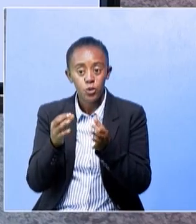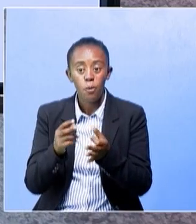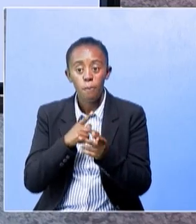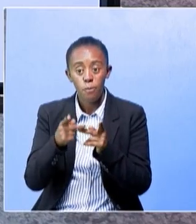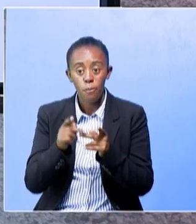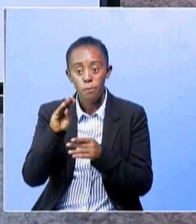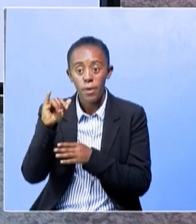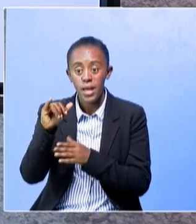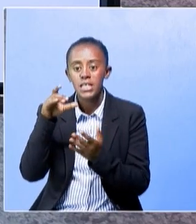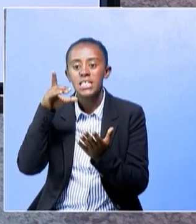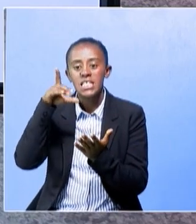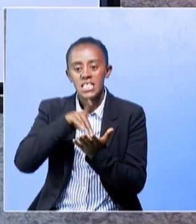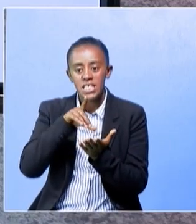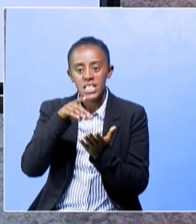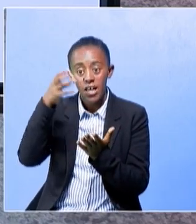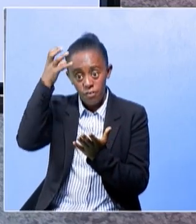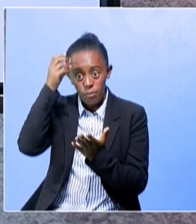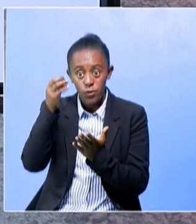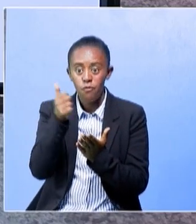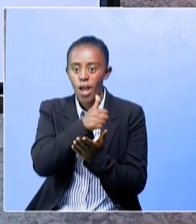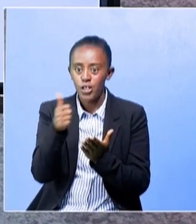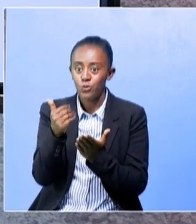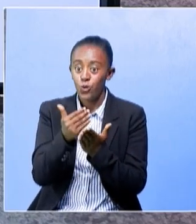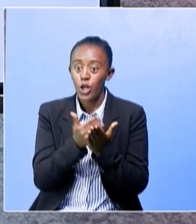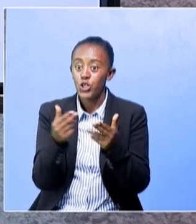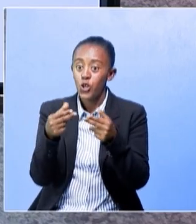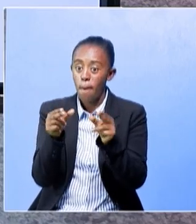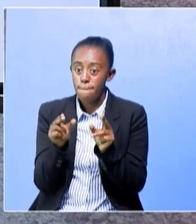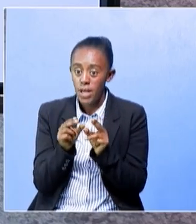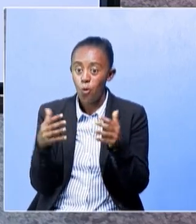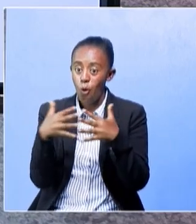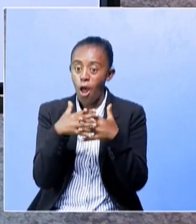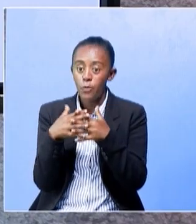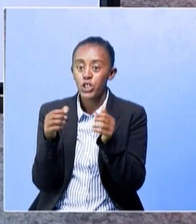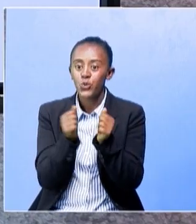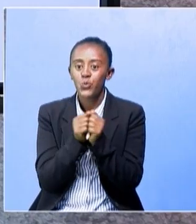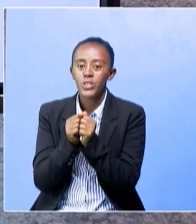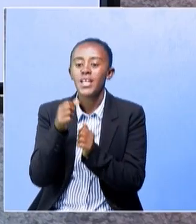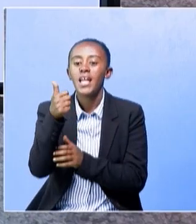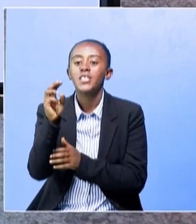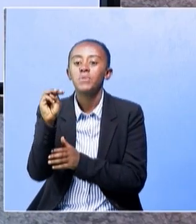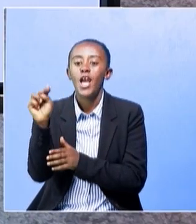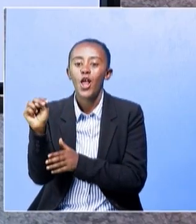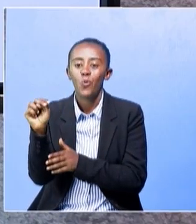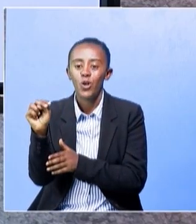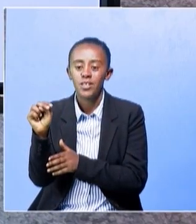you by City Government of Addis Ababa Education Bureau in collaboration with Addis Media